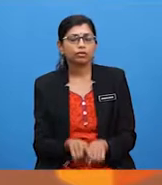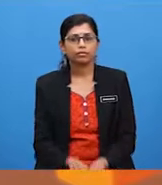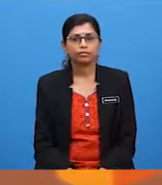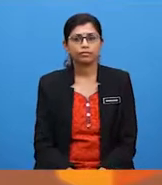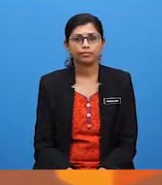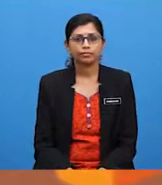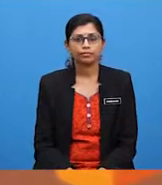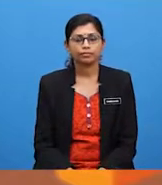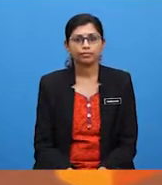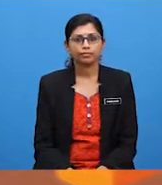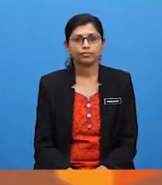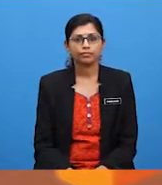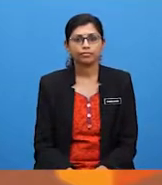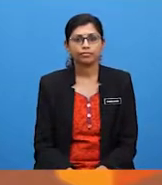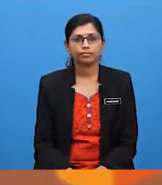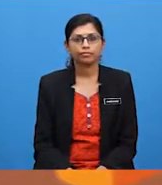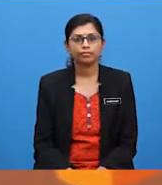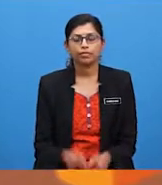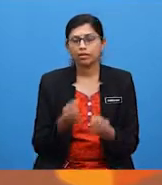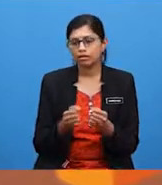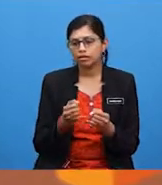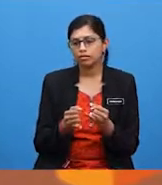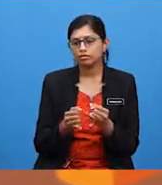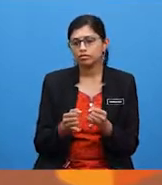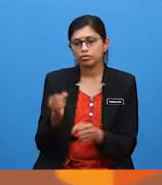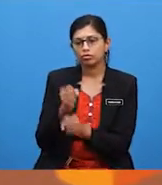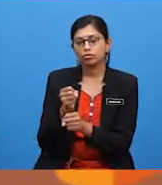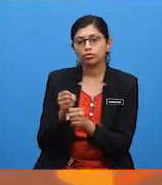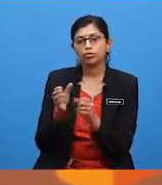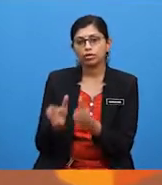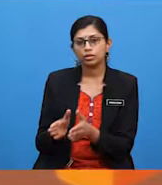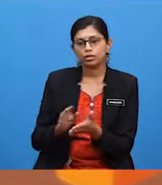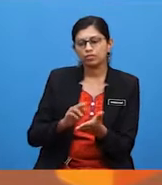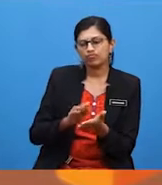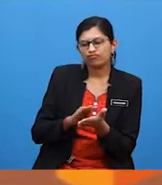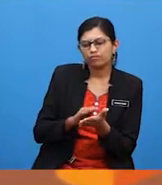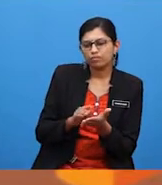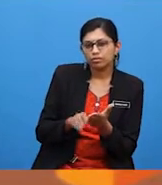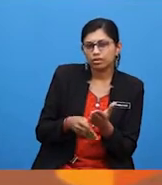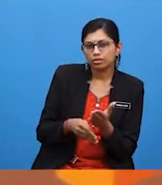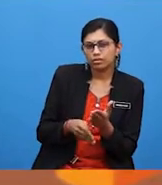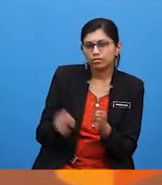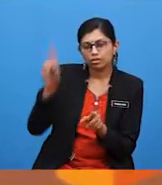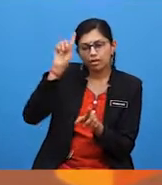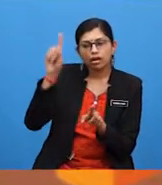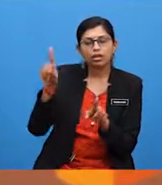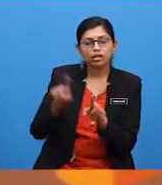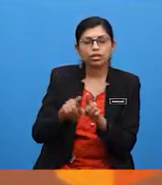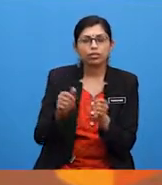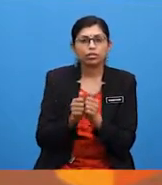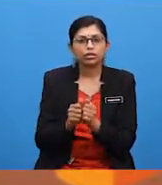The last part is about the staff who is partly agreeing with the